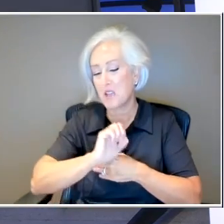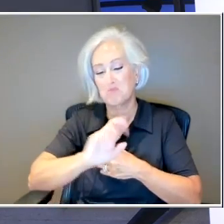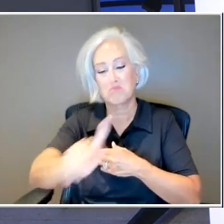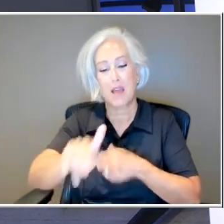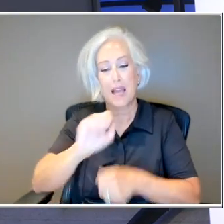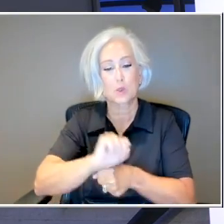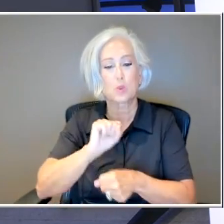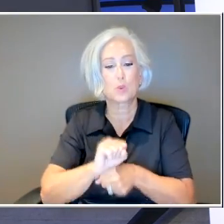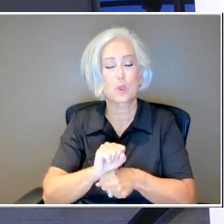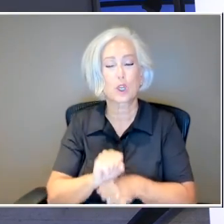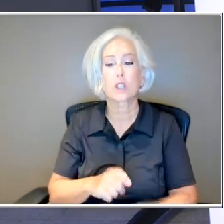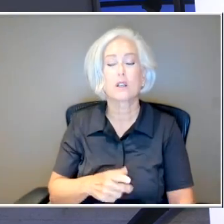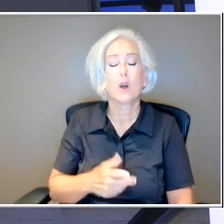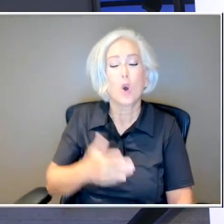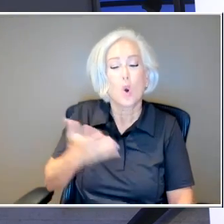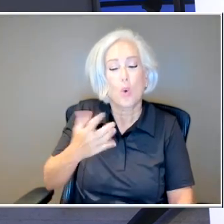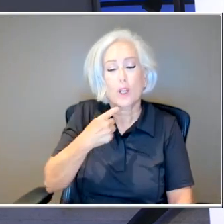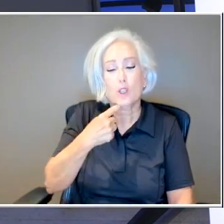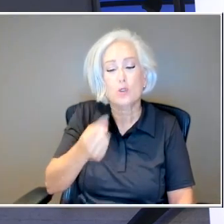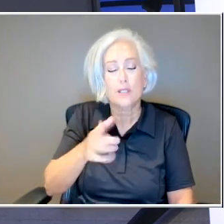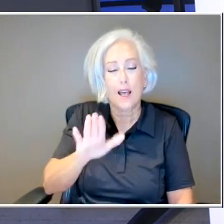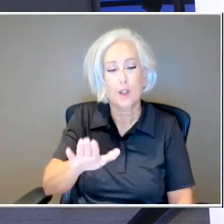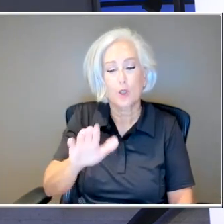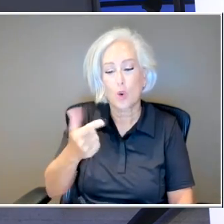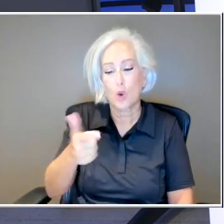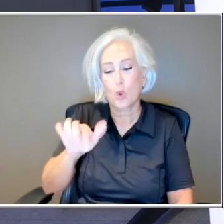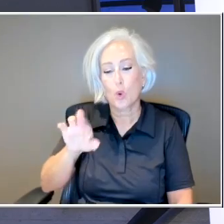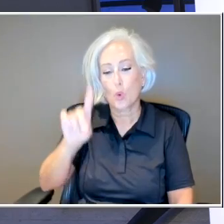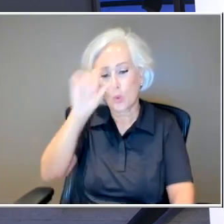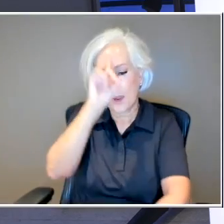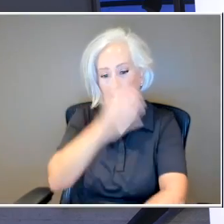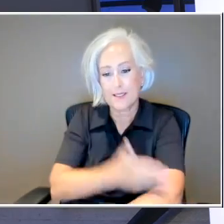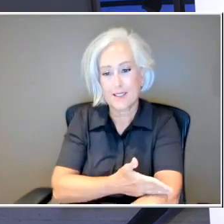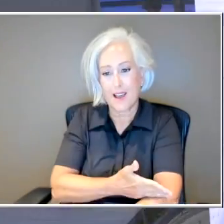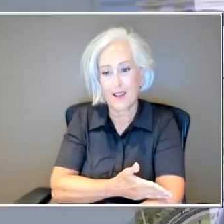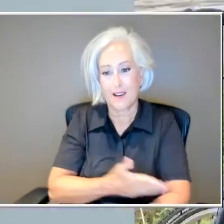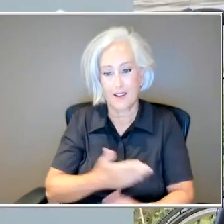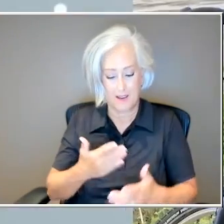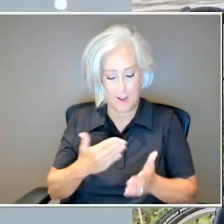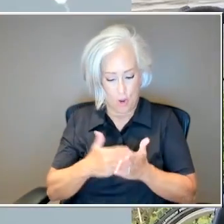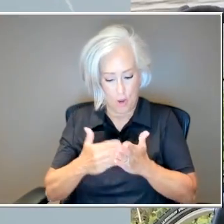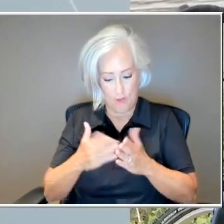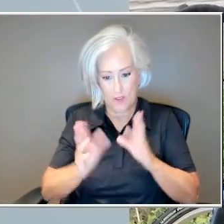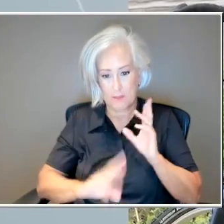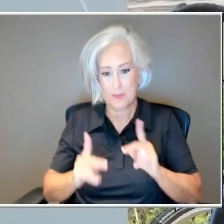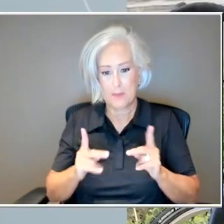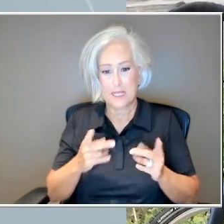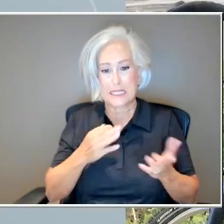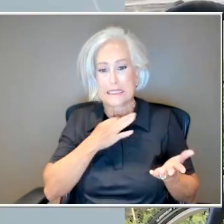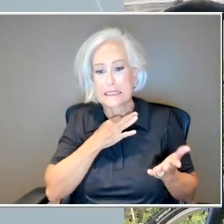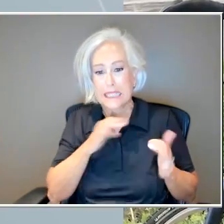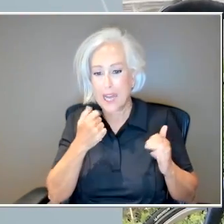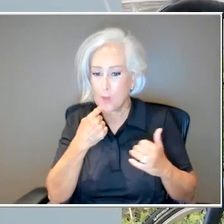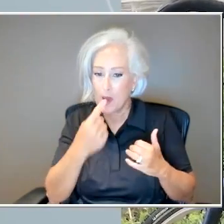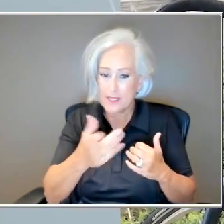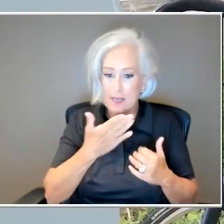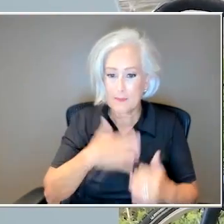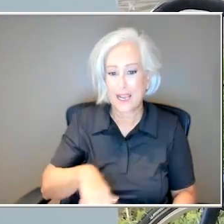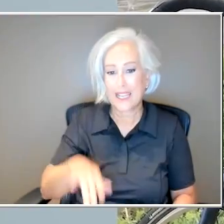those conversations like? Because somebody's out there maybe needing to know, how am I going to approach my kids? What was, Since how'd you he begin? was 2 going on